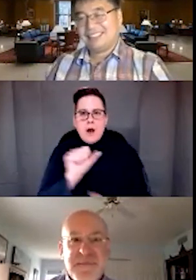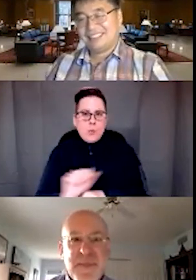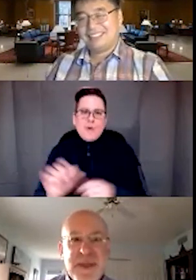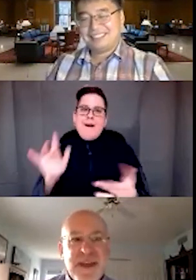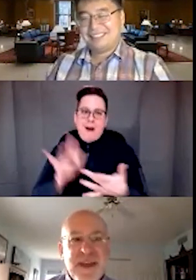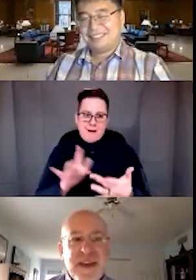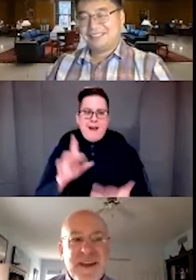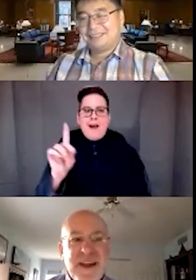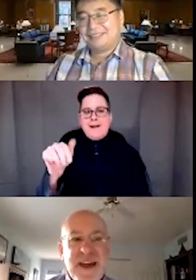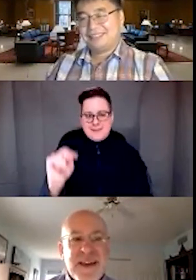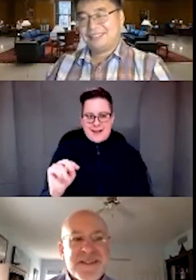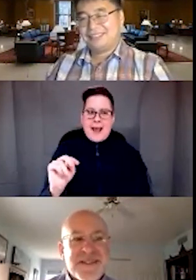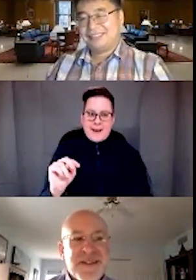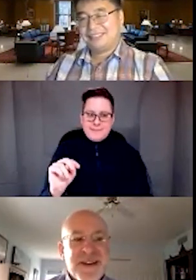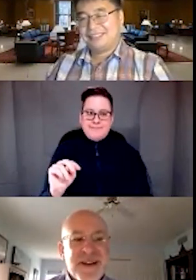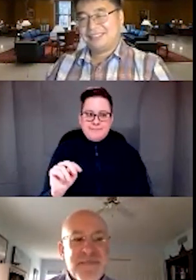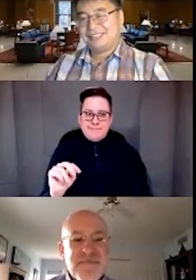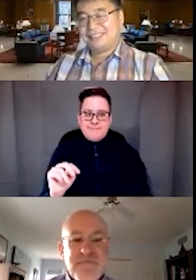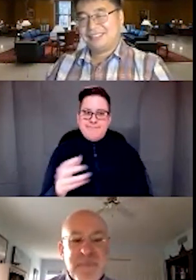Dan. And